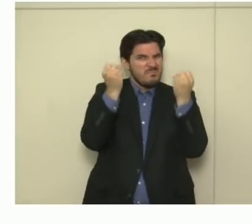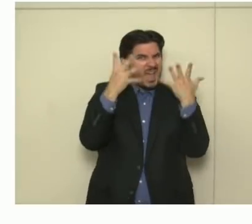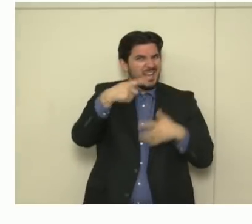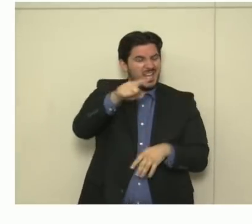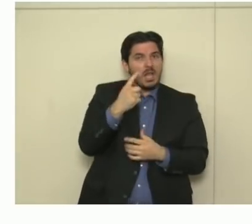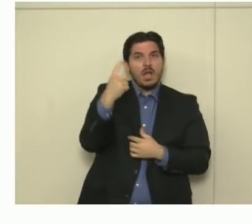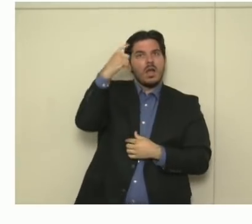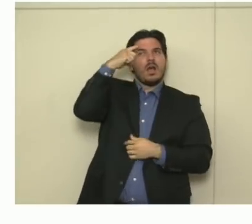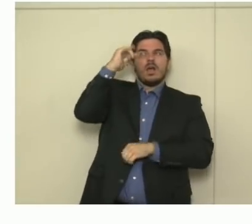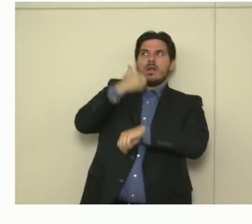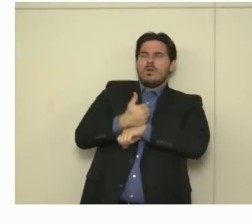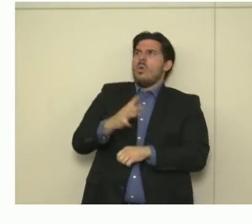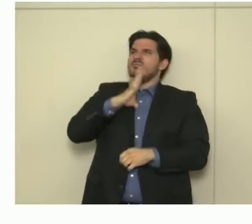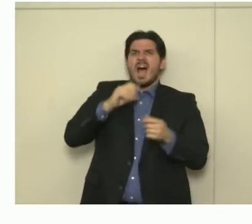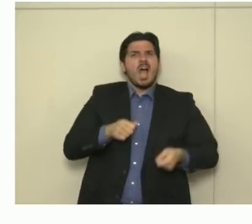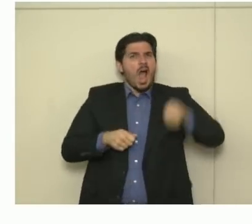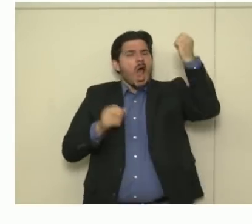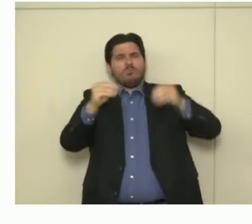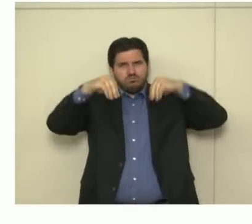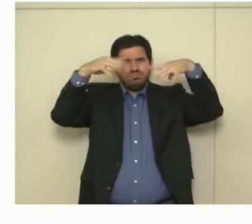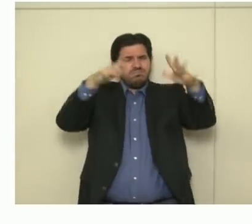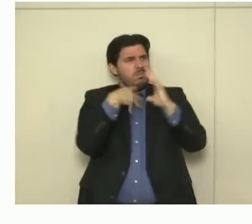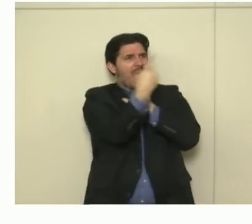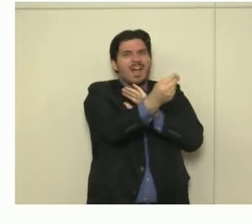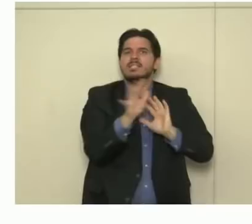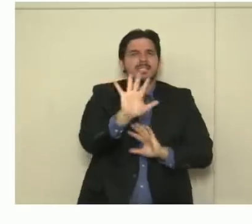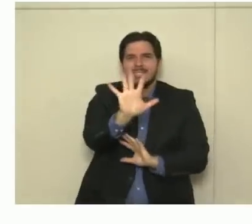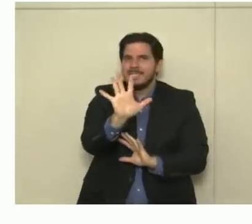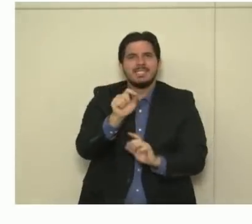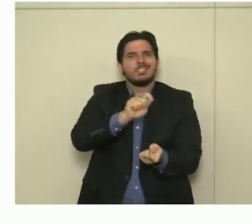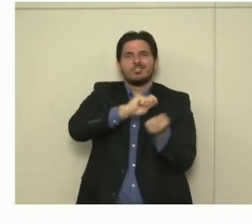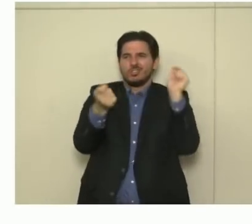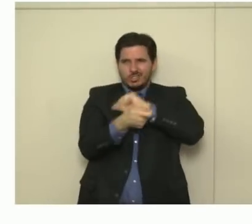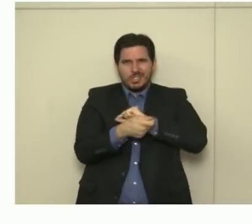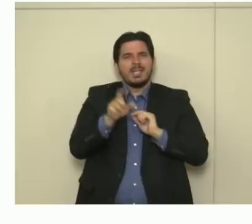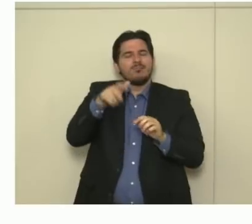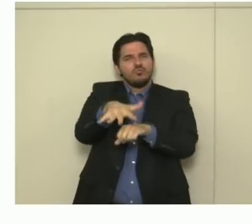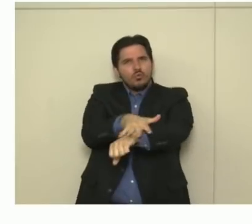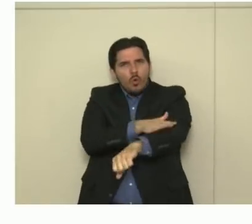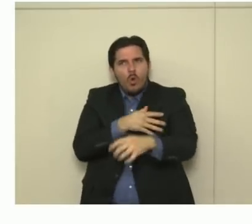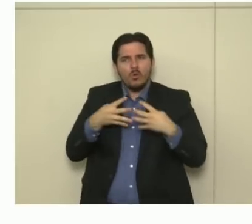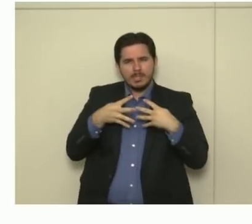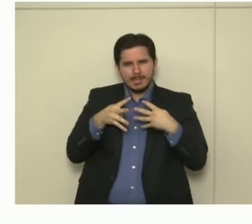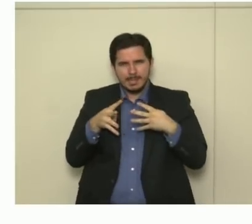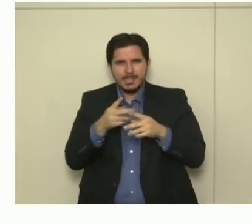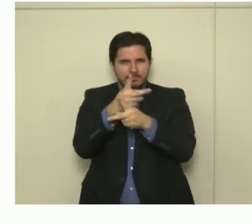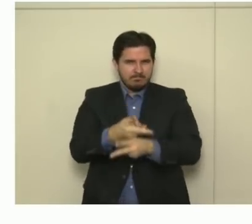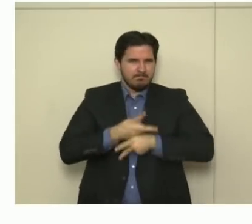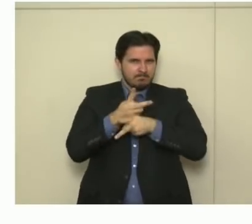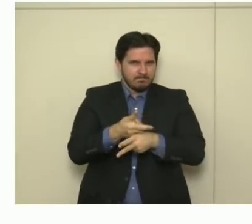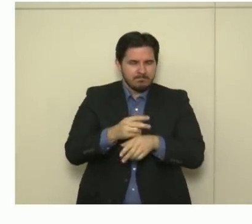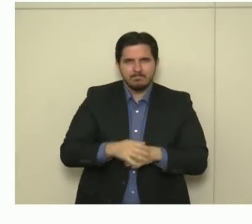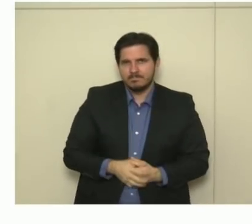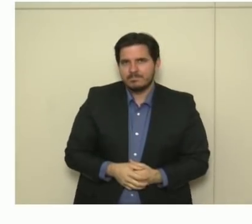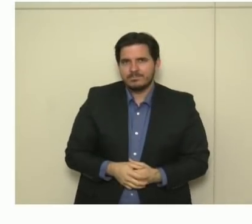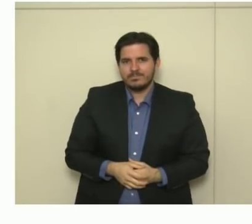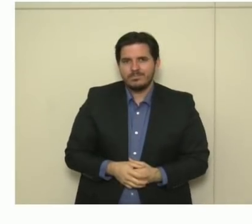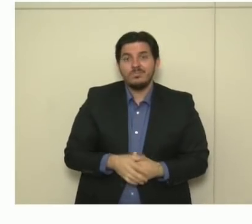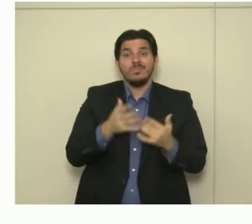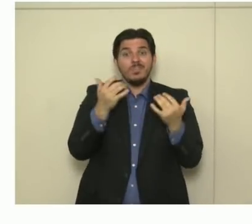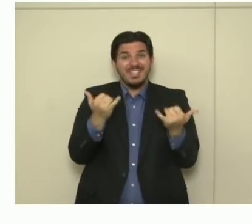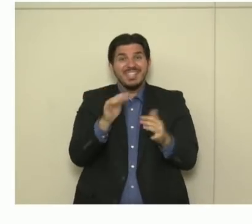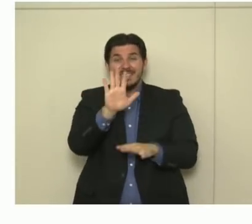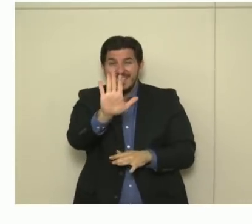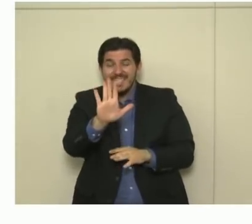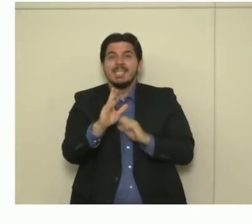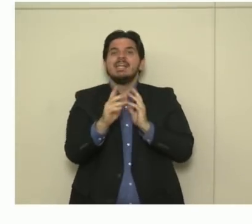have to change that. And then just as I close, just a reminder, 2 more things. It's a commercial for Labor